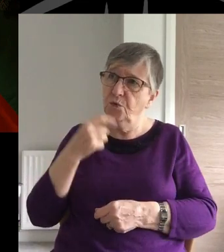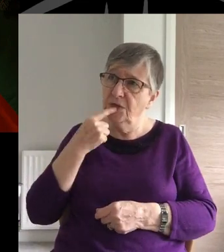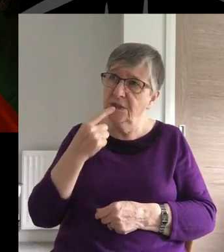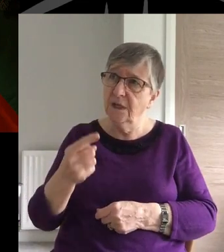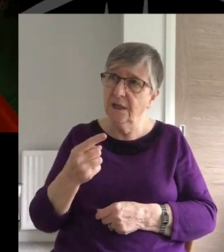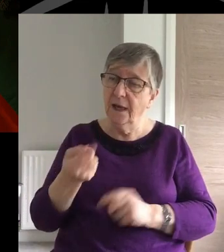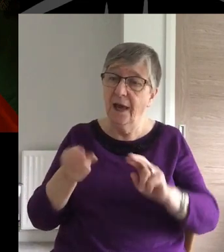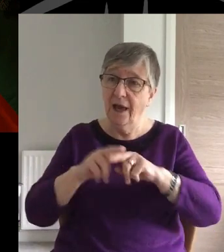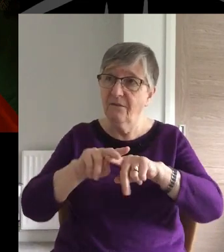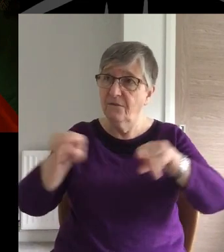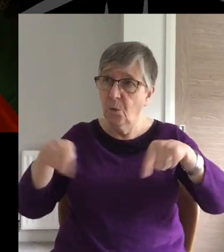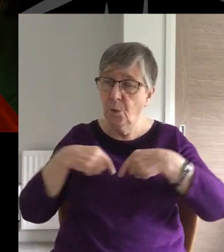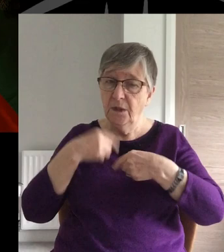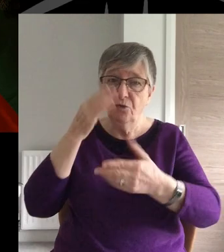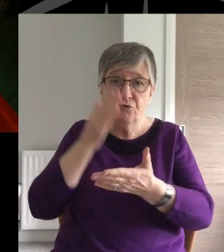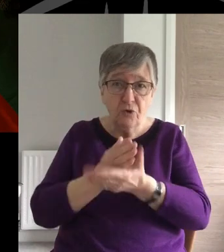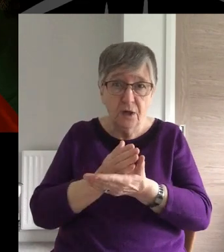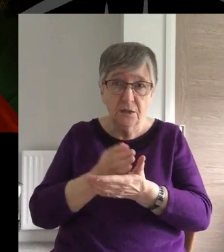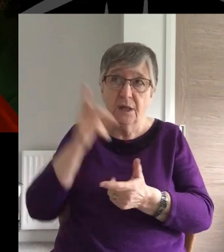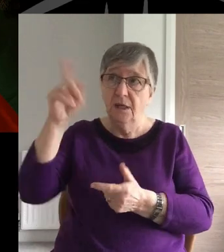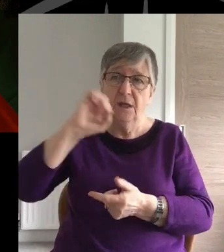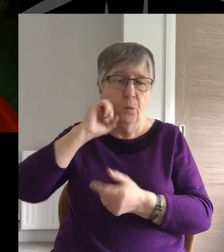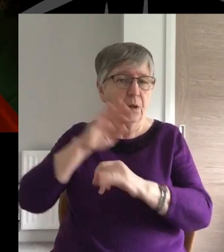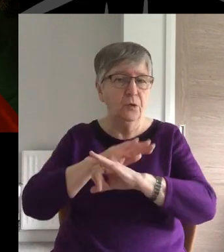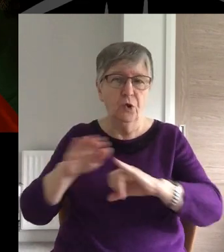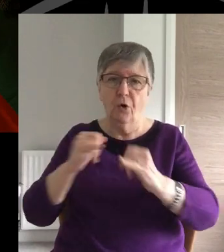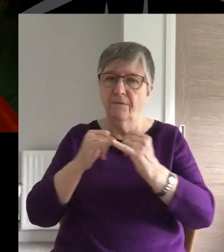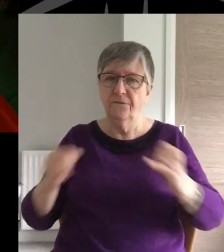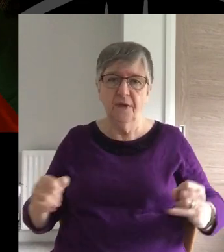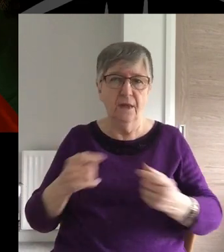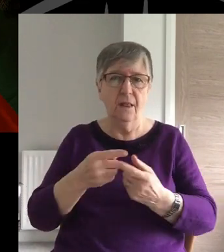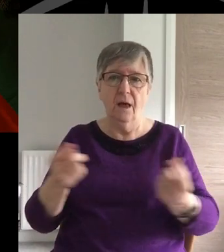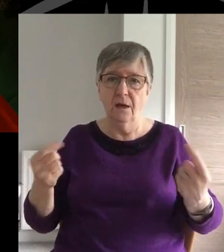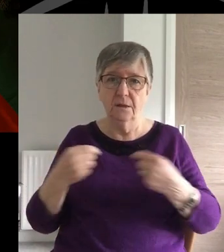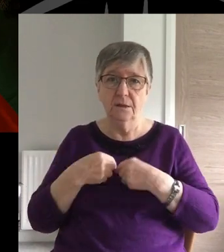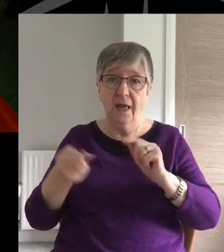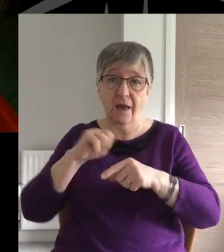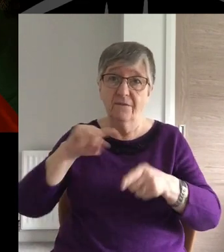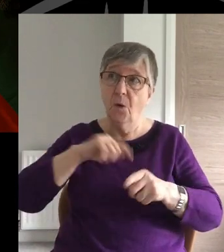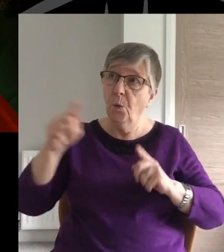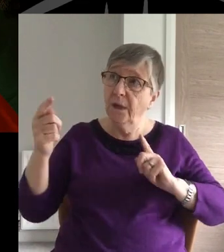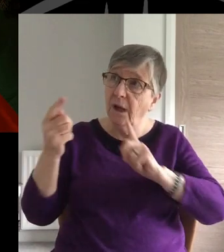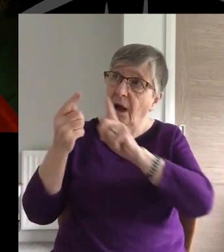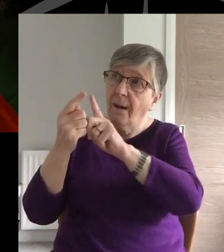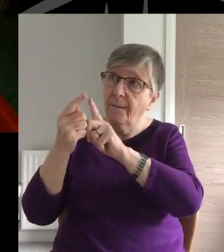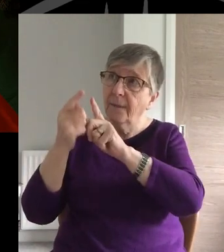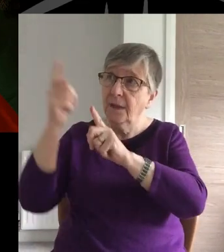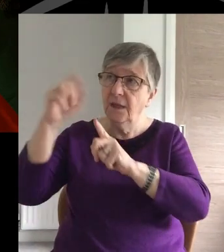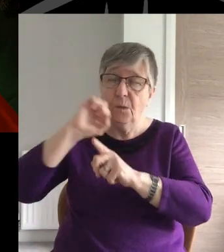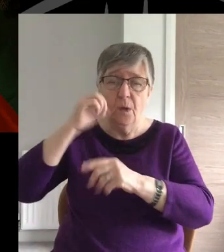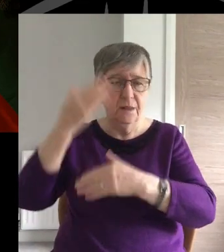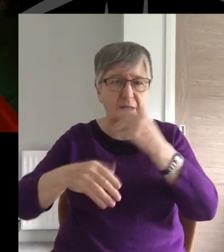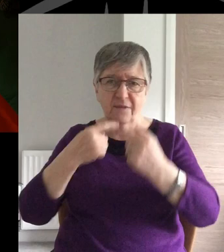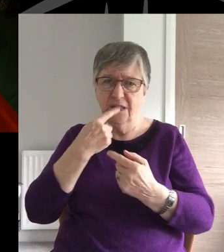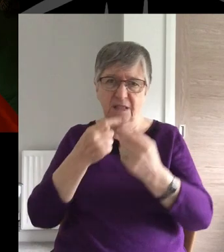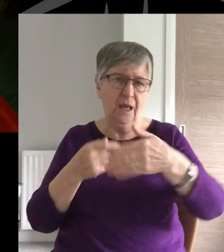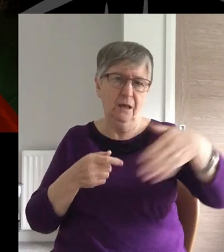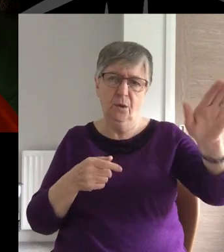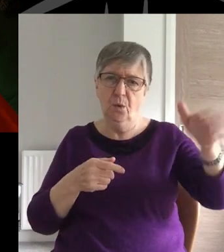if we trust, he will not fail us. If we come to him, he will not turn us